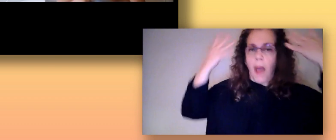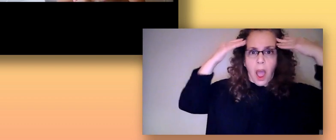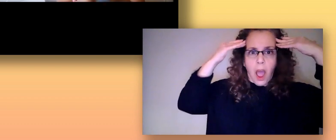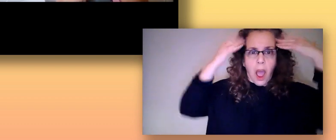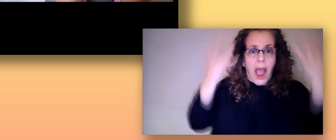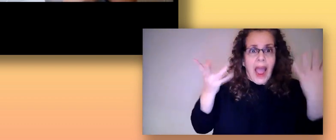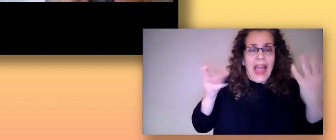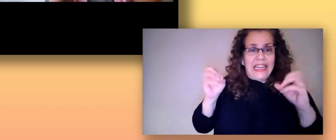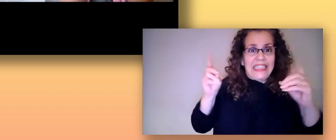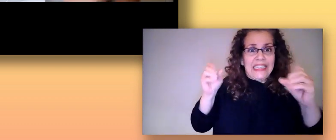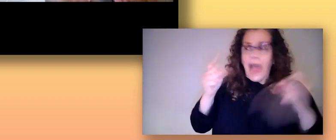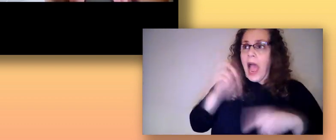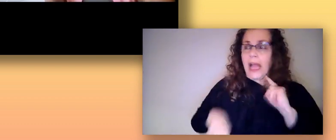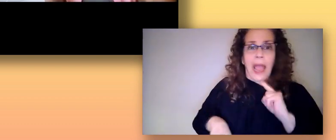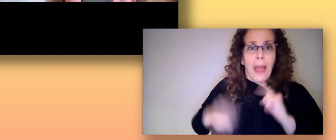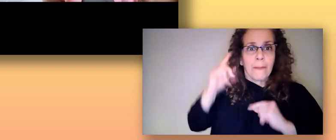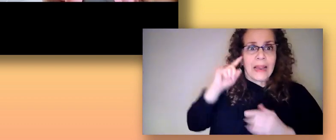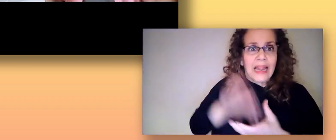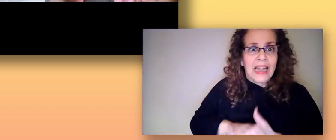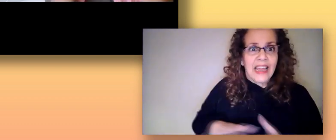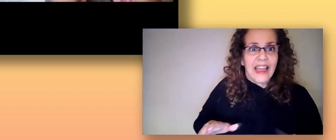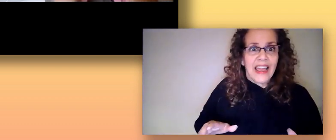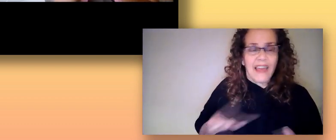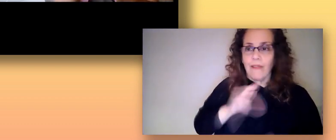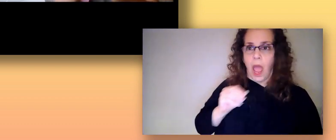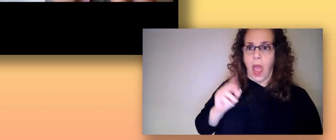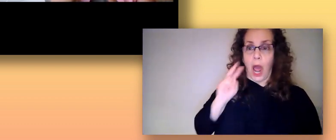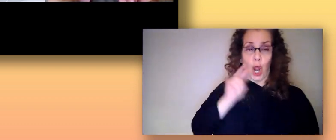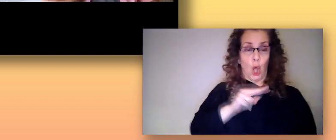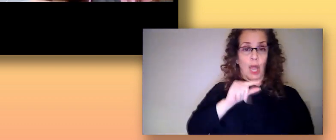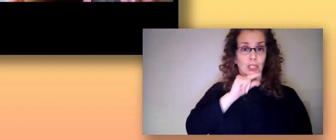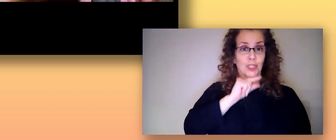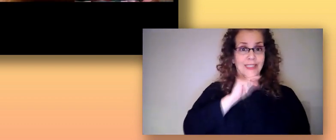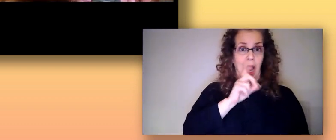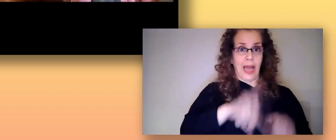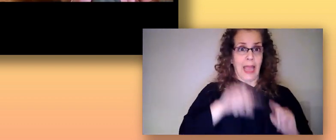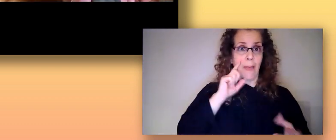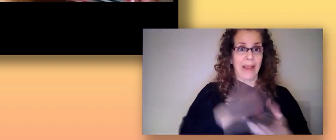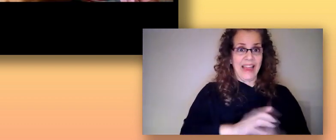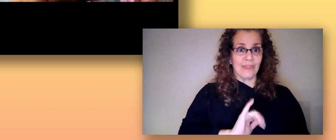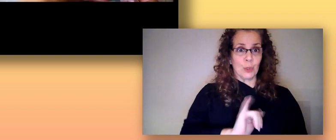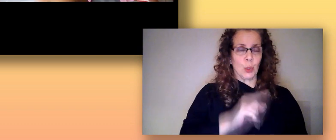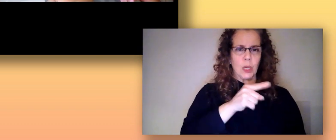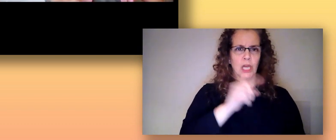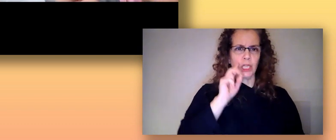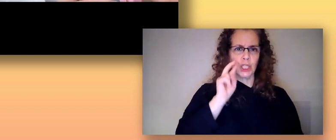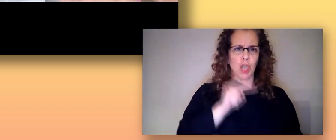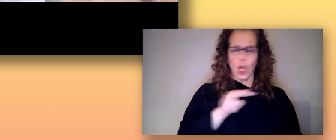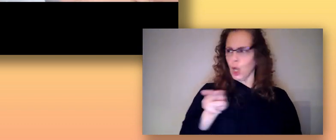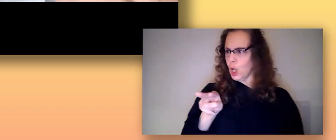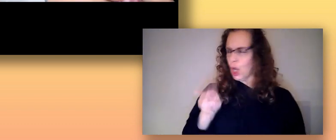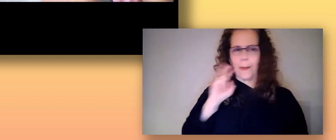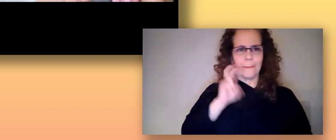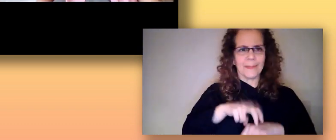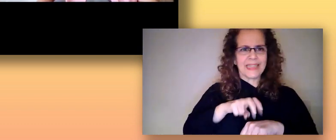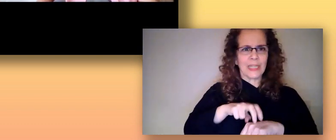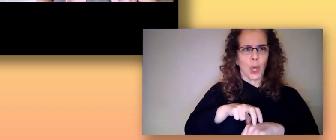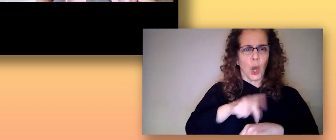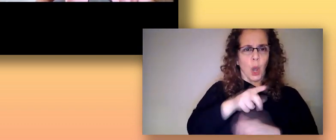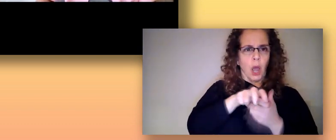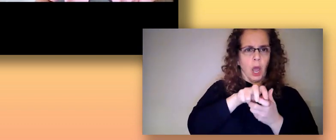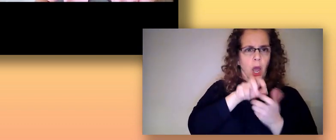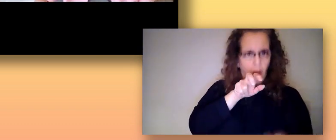I can't believe it! And it looks like Gisela can't believe it either. She looks at the potato. Her